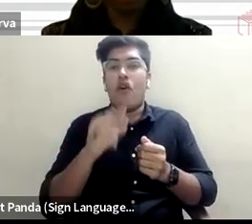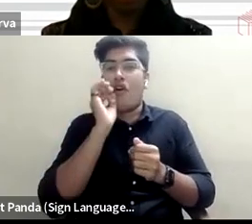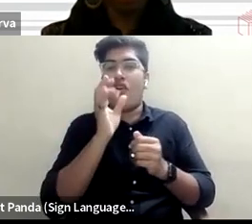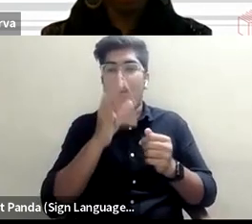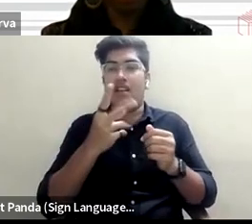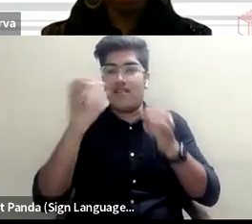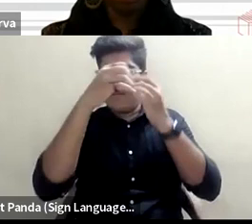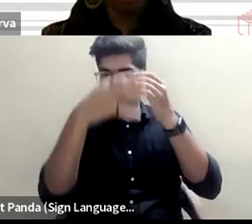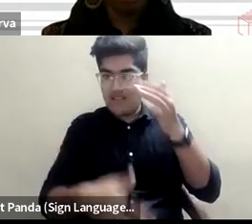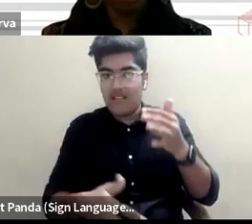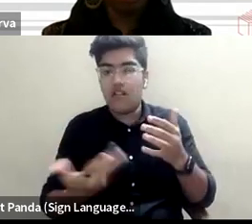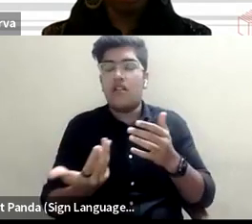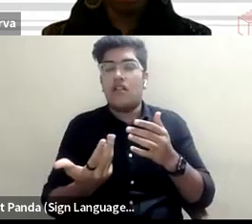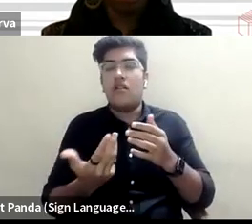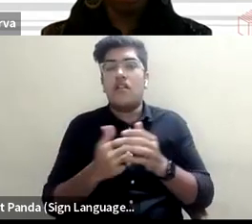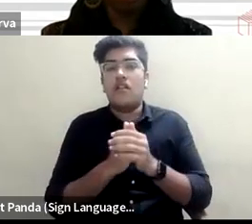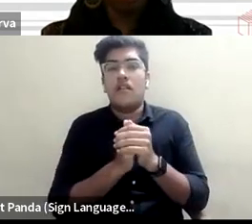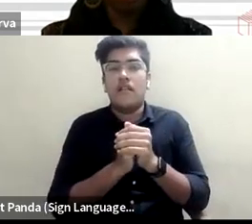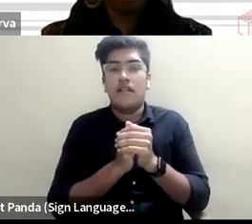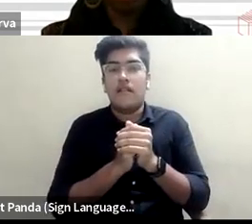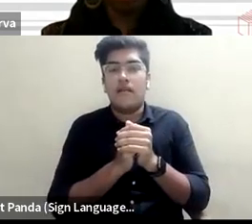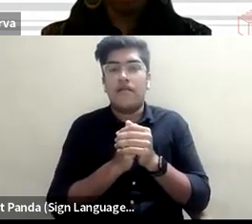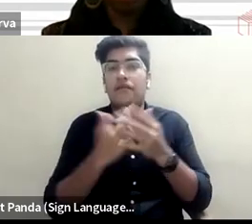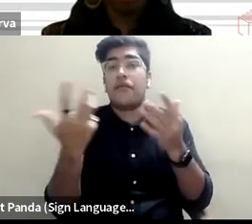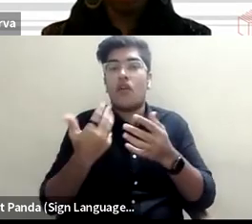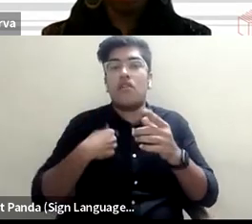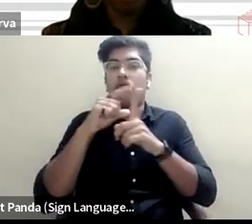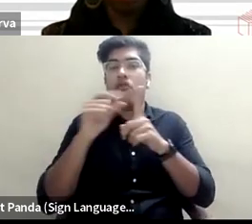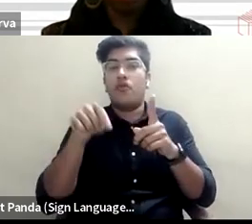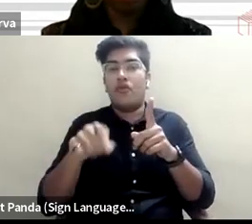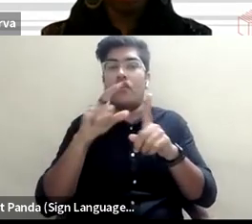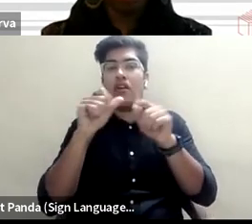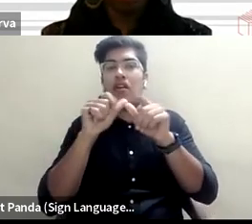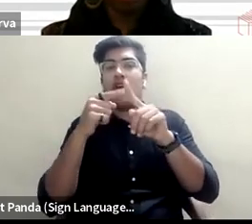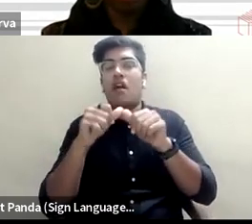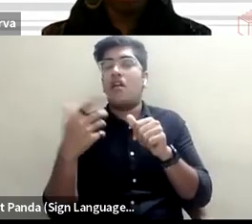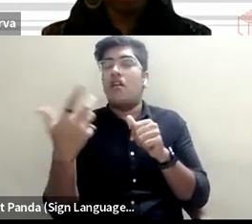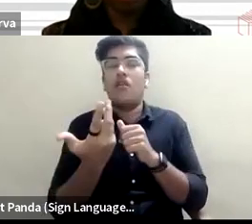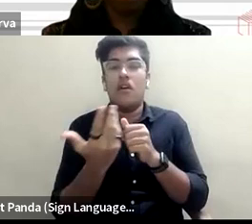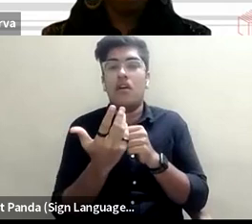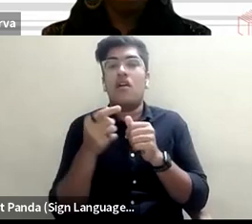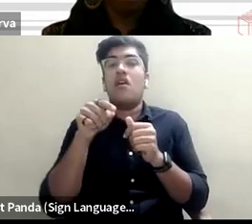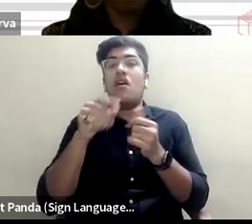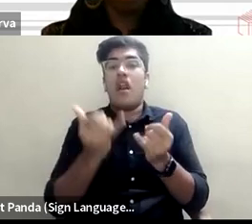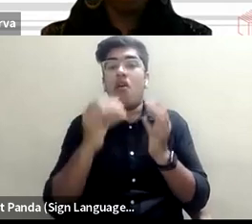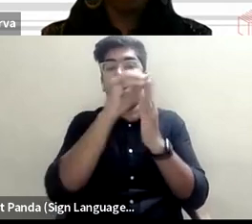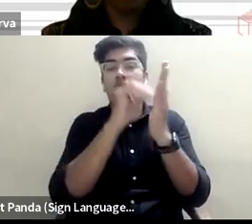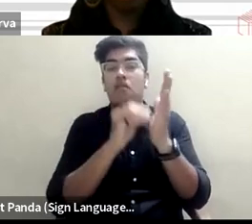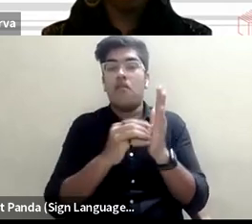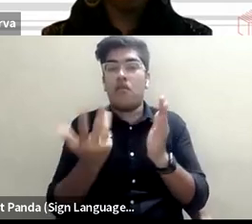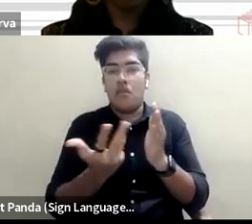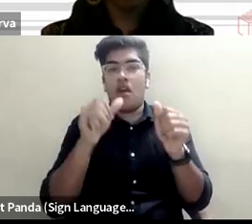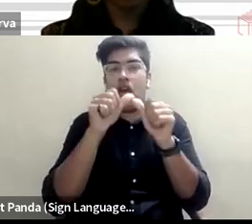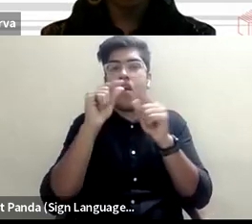Tag matters and a lot of other specific things. But what we did with the data set and the big question of how many cases are actually pending, I'll let Apurva explain